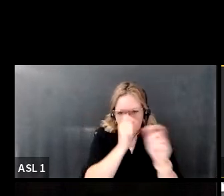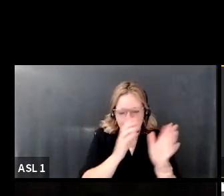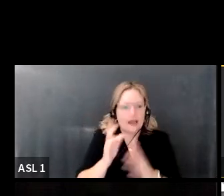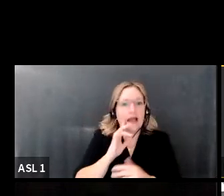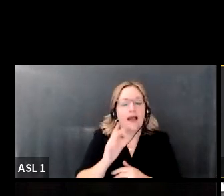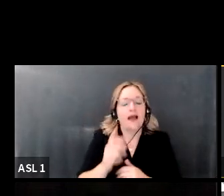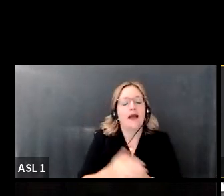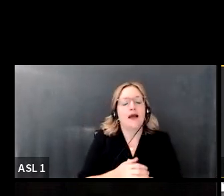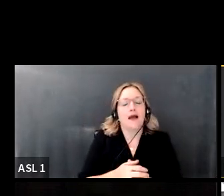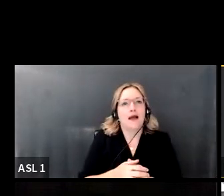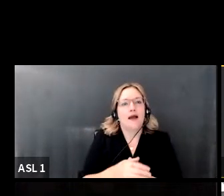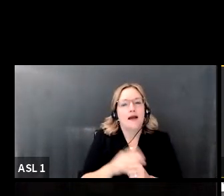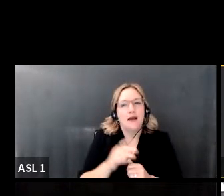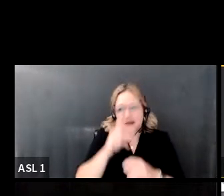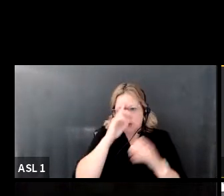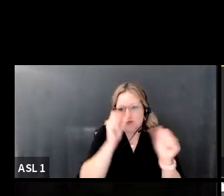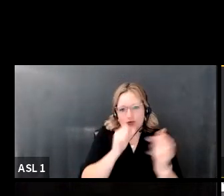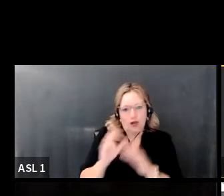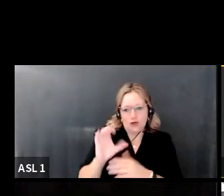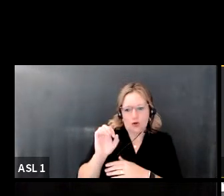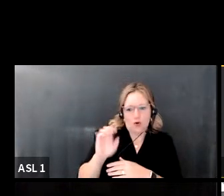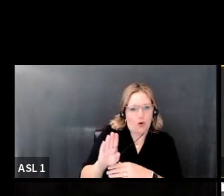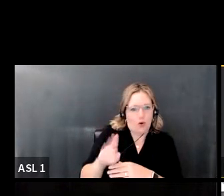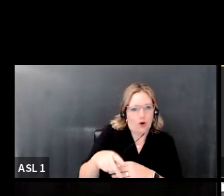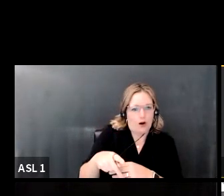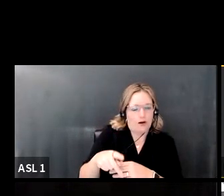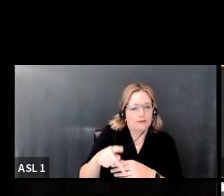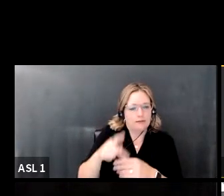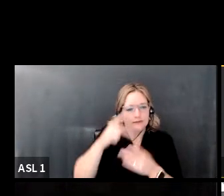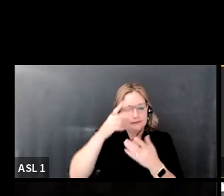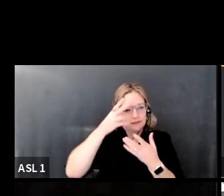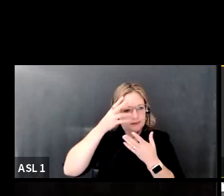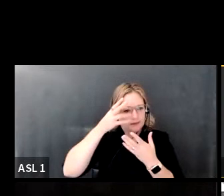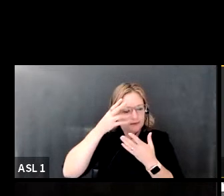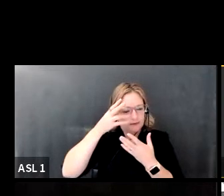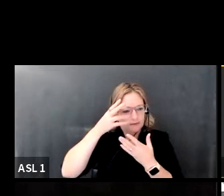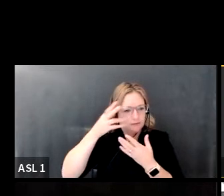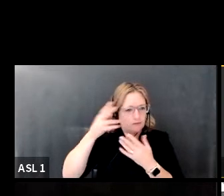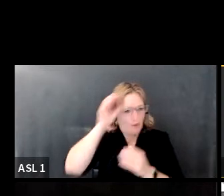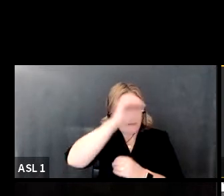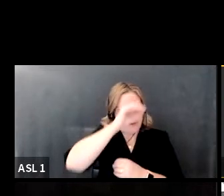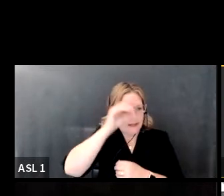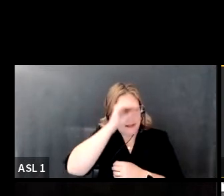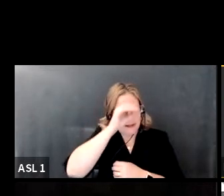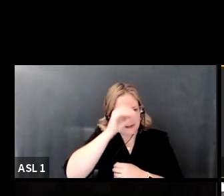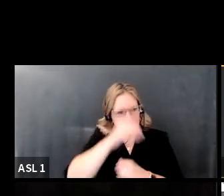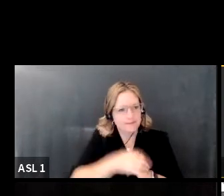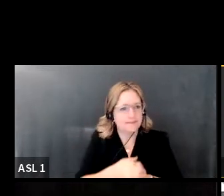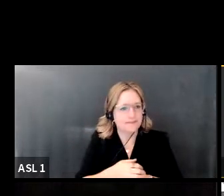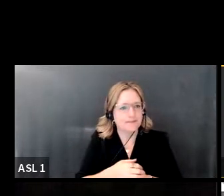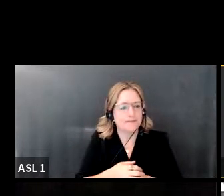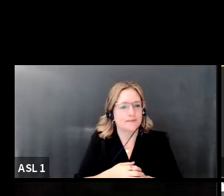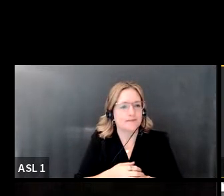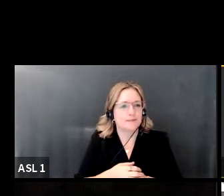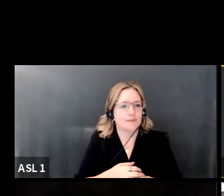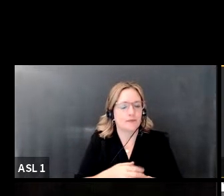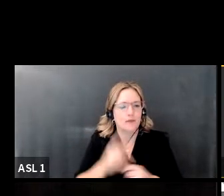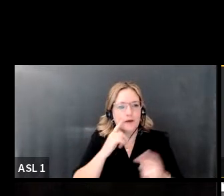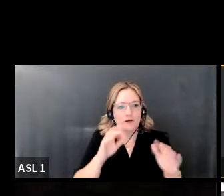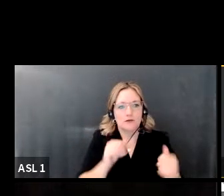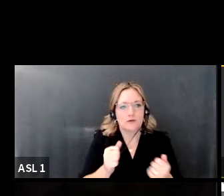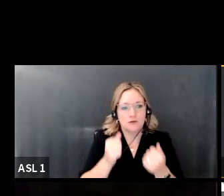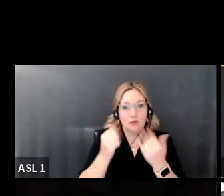on and as we still need this detailed information pertaining to the budget in order to develop my